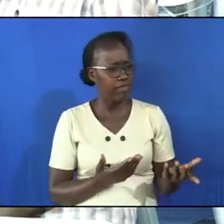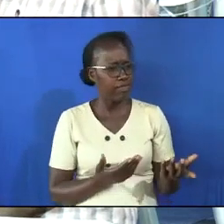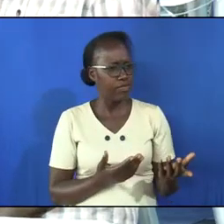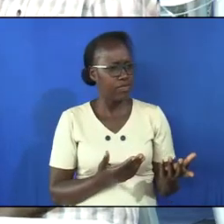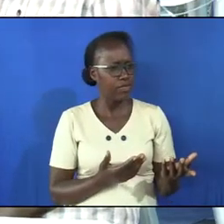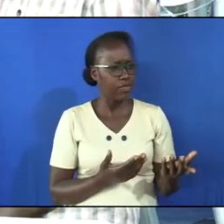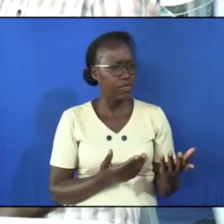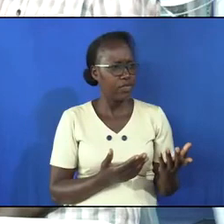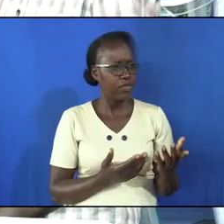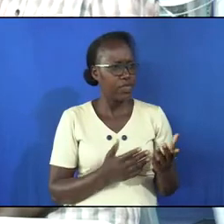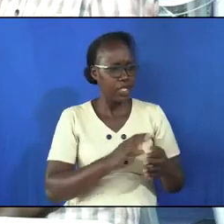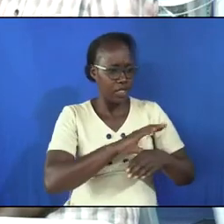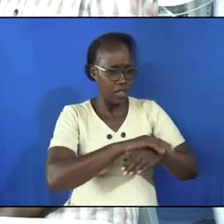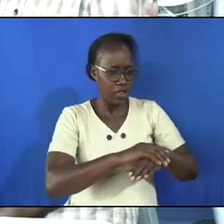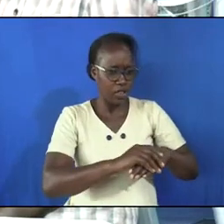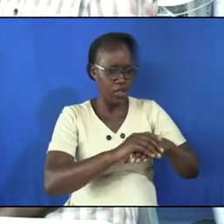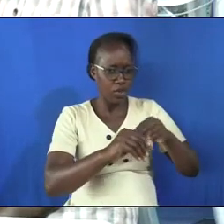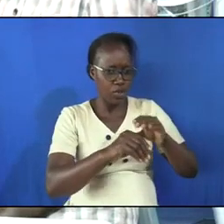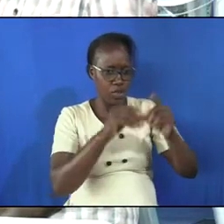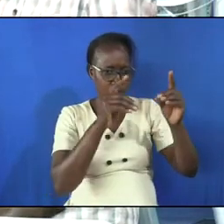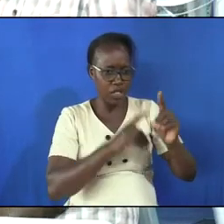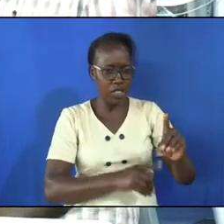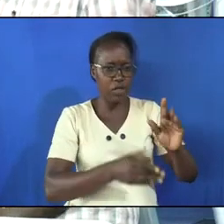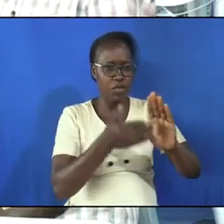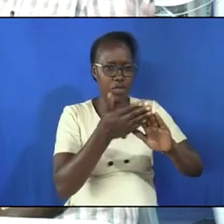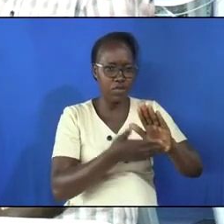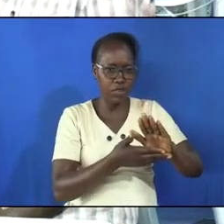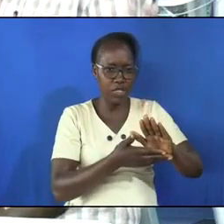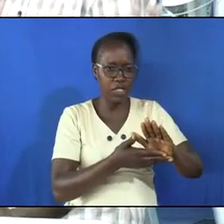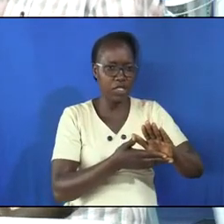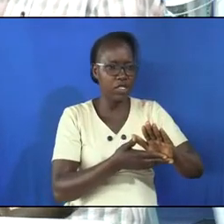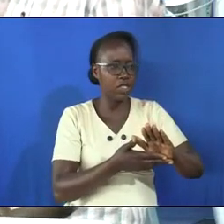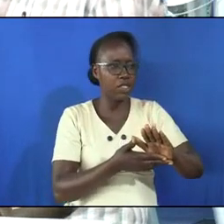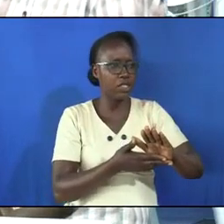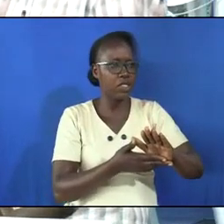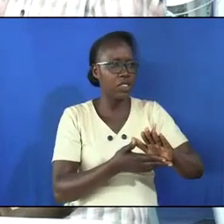he washed his disciples' feet.